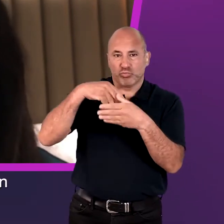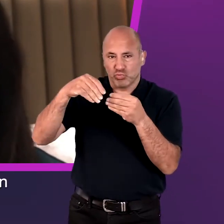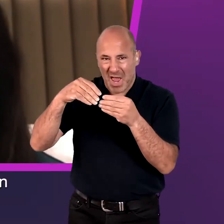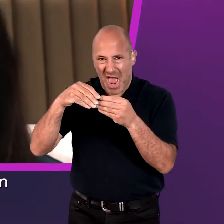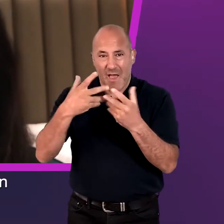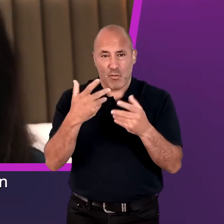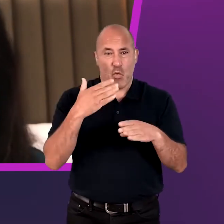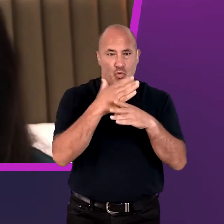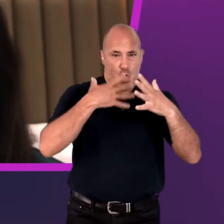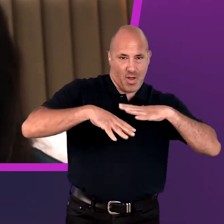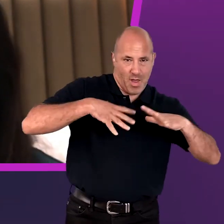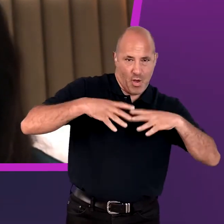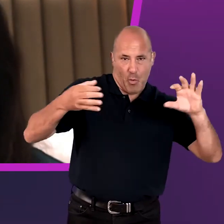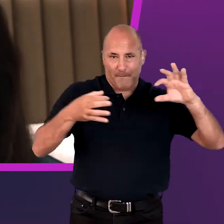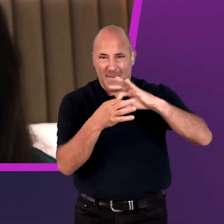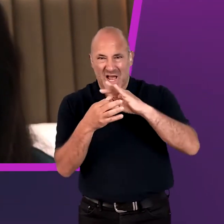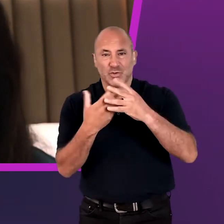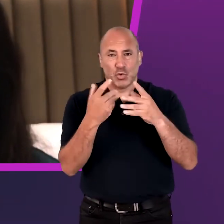workers and also to a